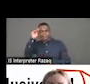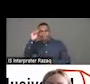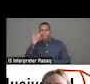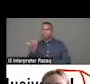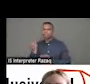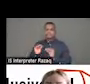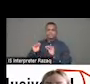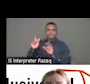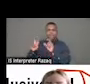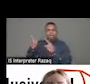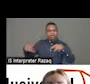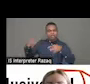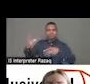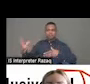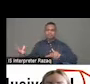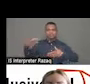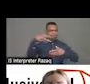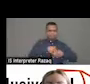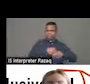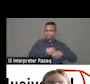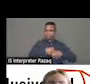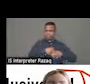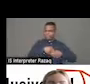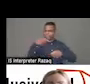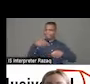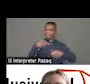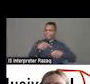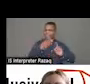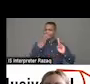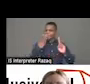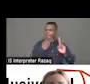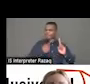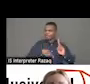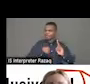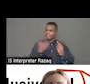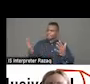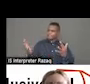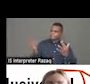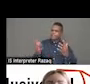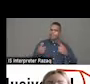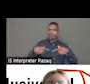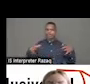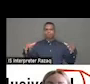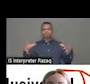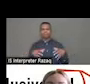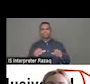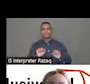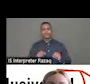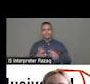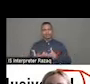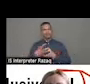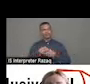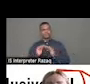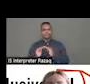of ICT to put forward inclusion, I will show with a really small video how